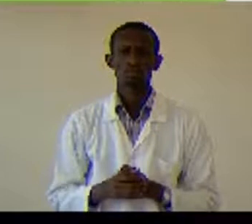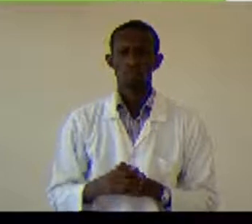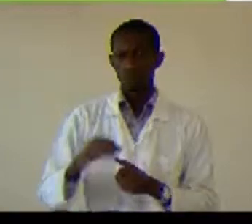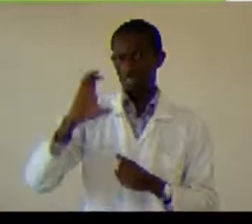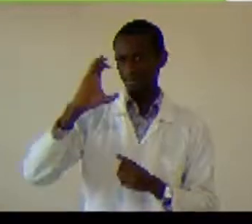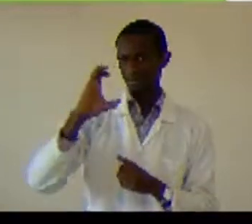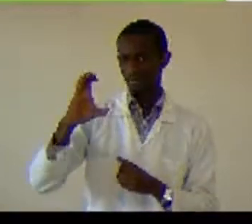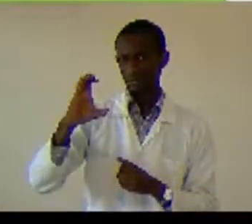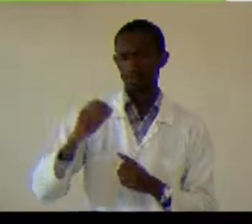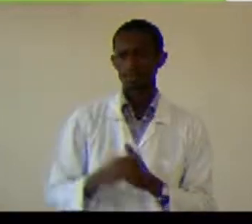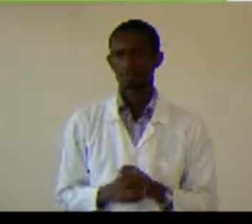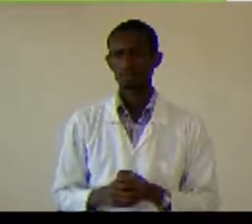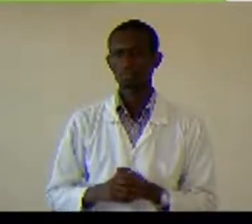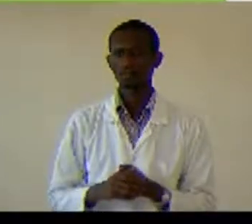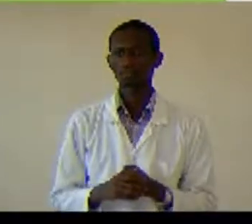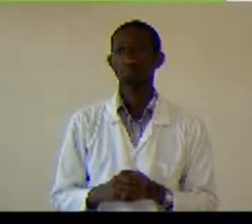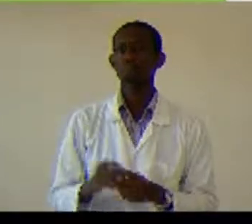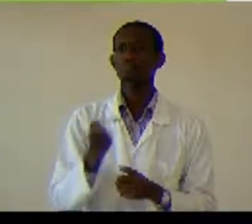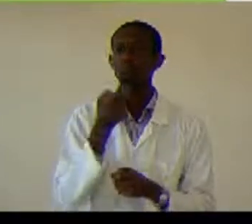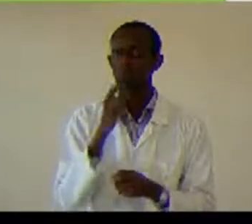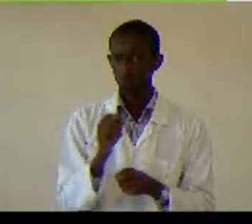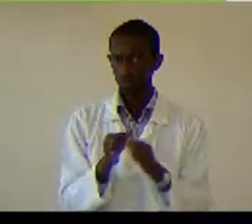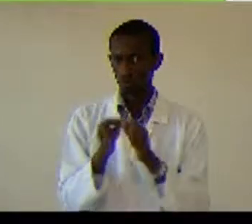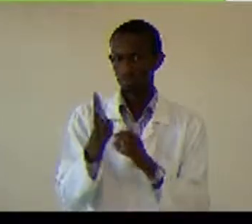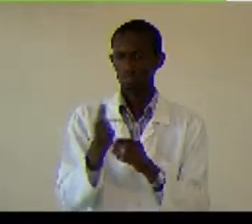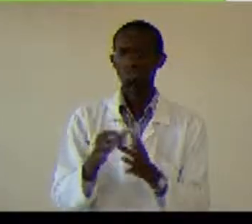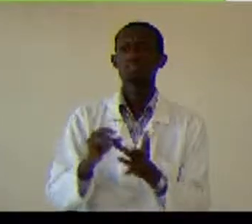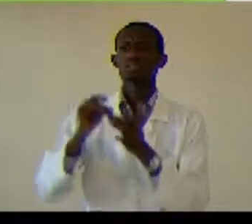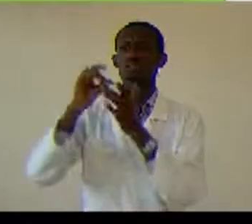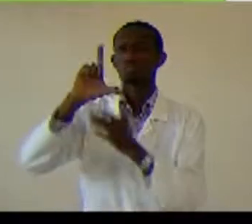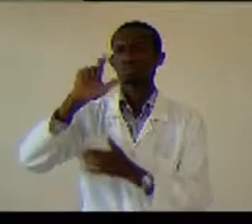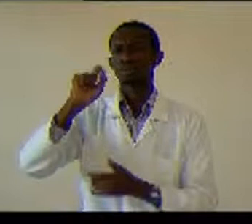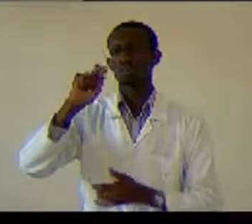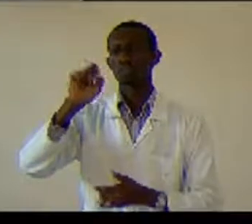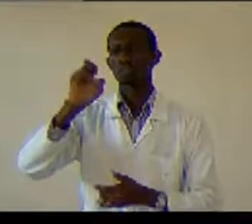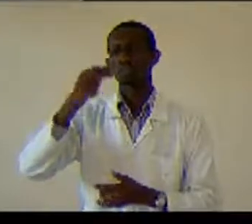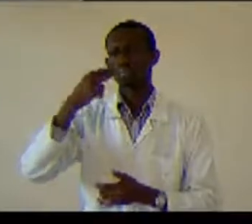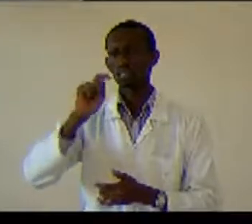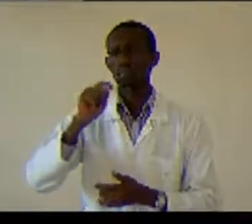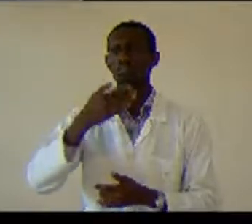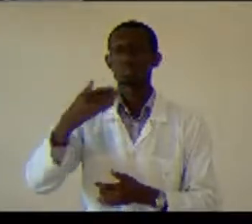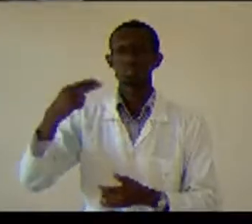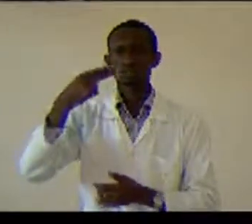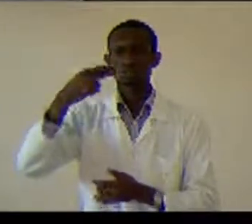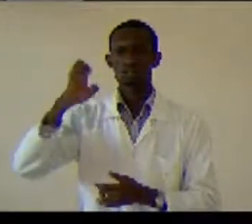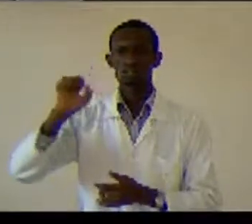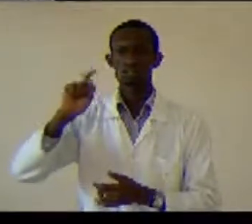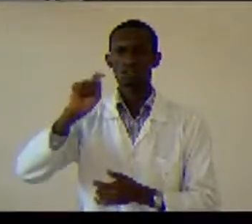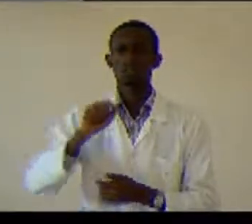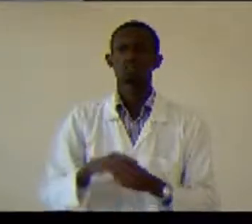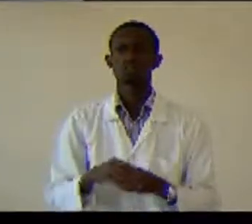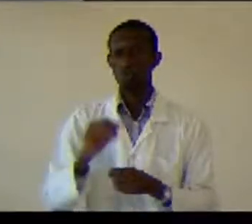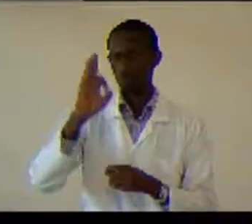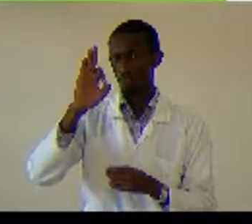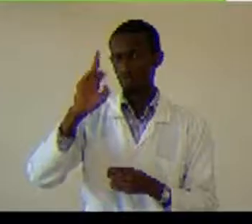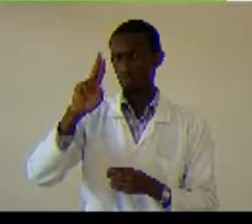C, we need to interpret it. The specific latent heat of fusion of substance X. Remember the